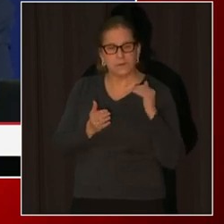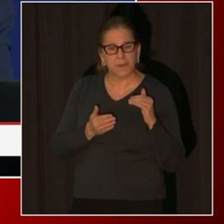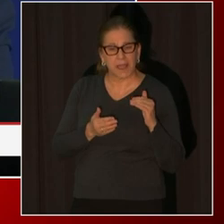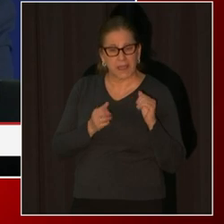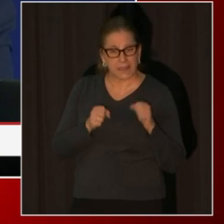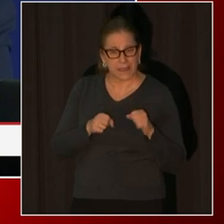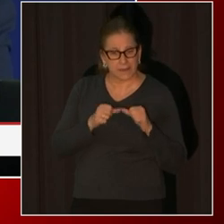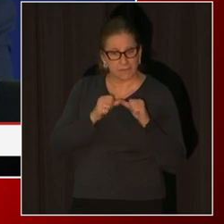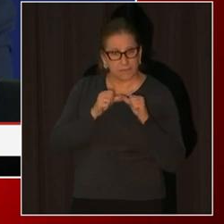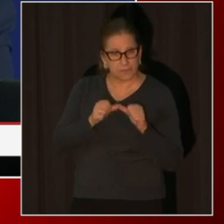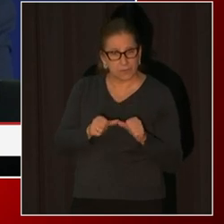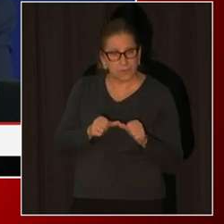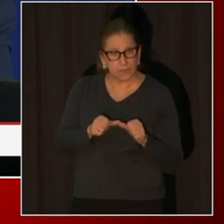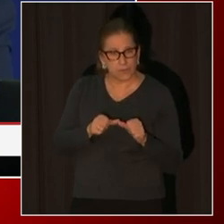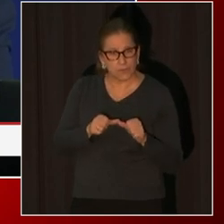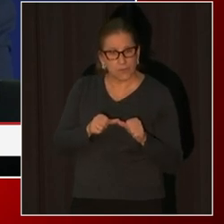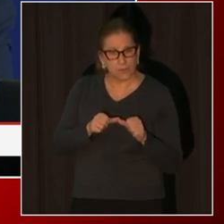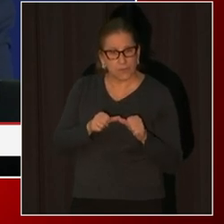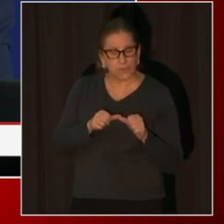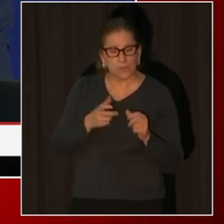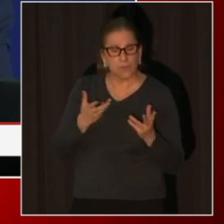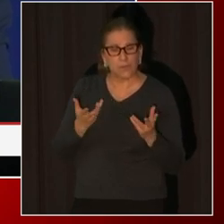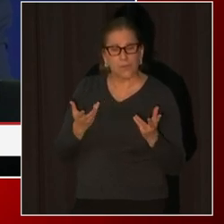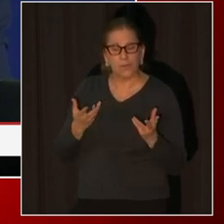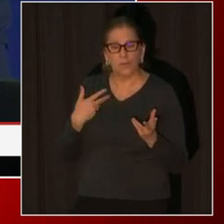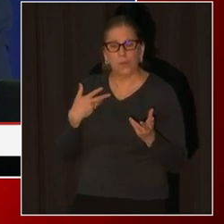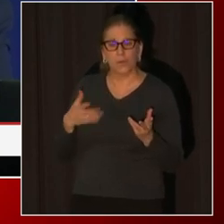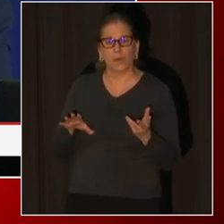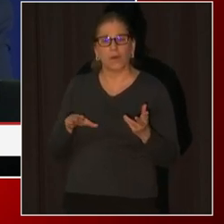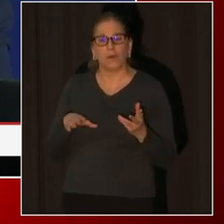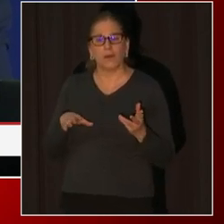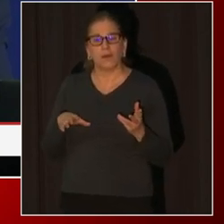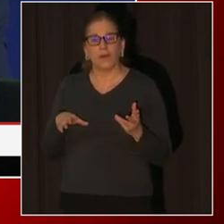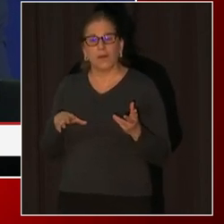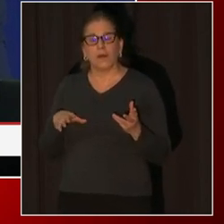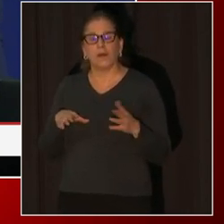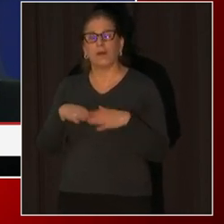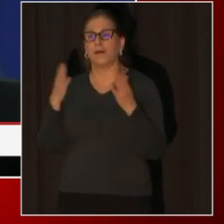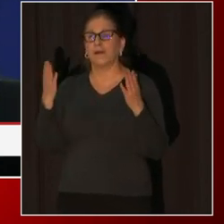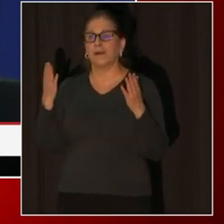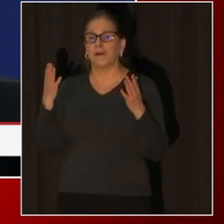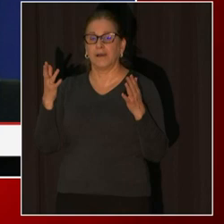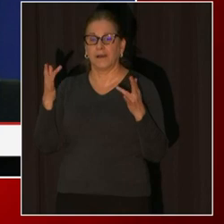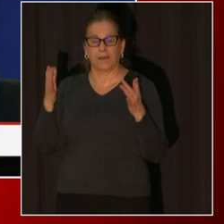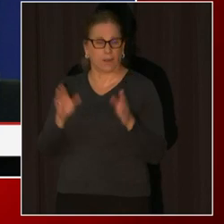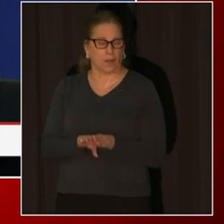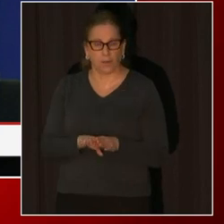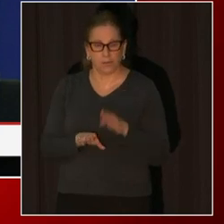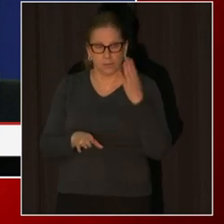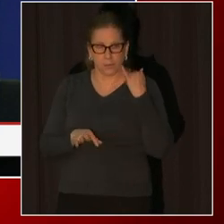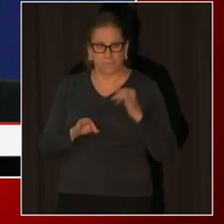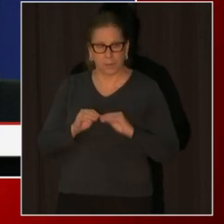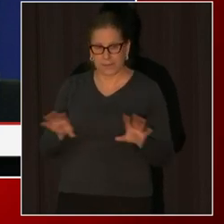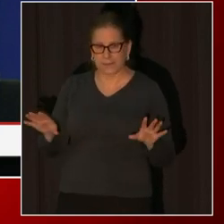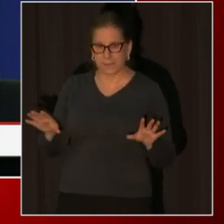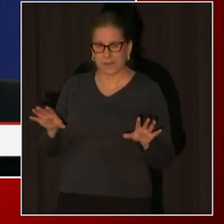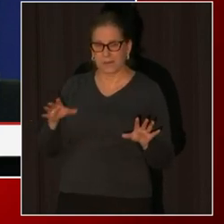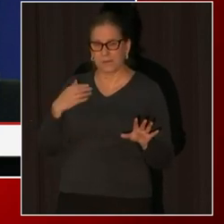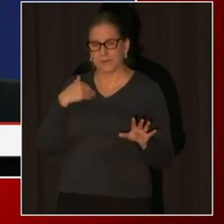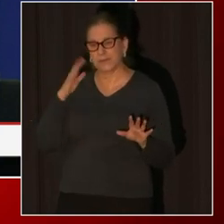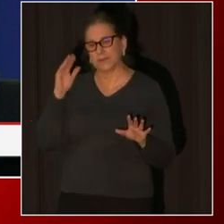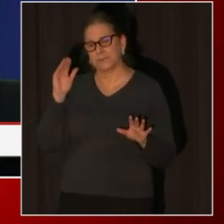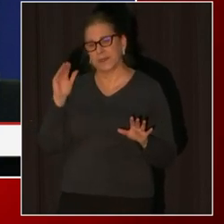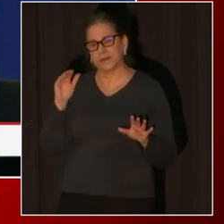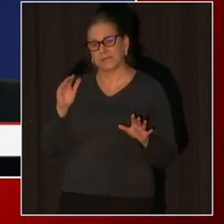it on and then shut it off shortly after, because it's overwhelming itself. So we expect to have that in the coming weeks, in